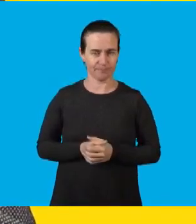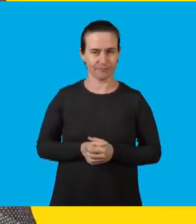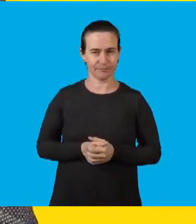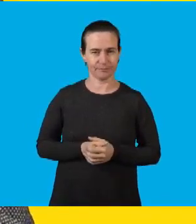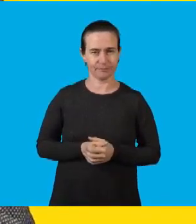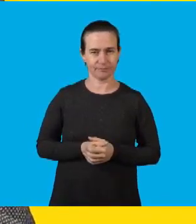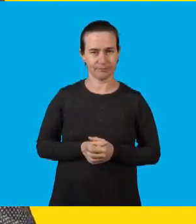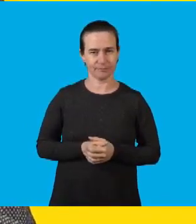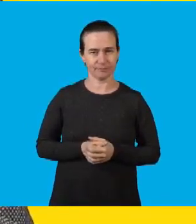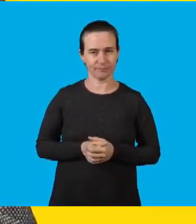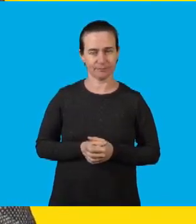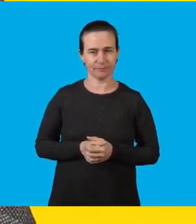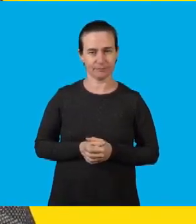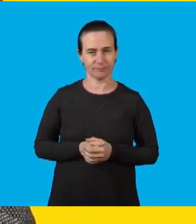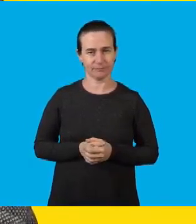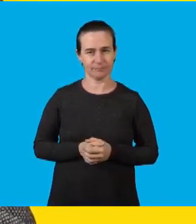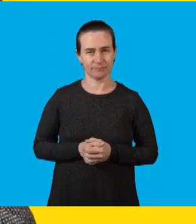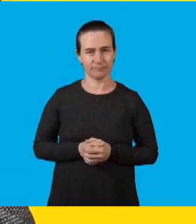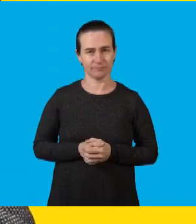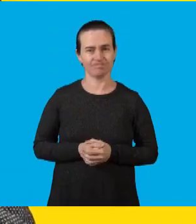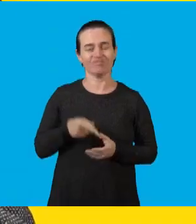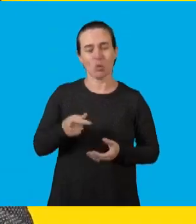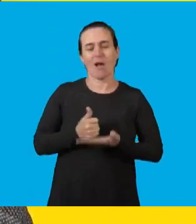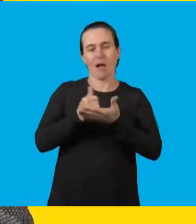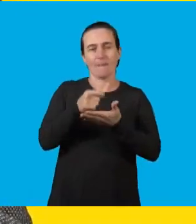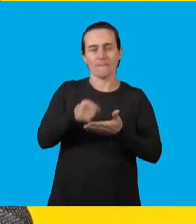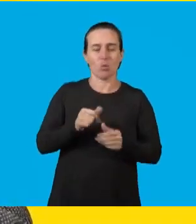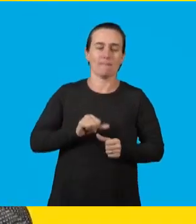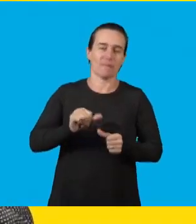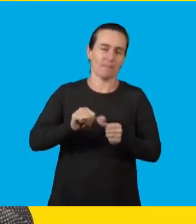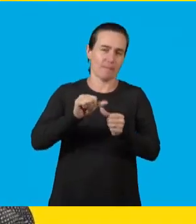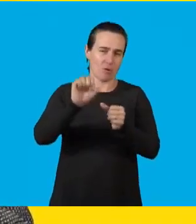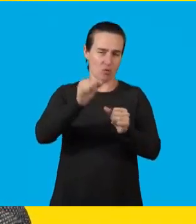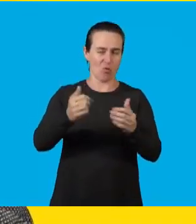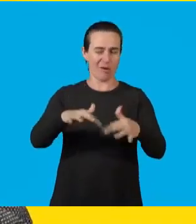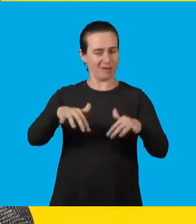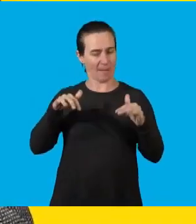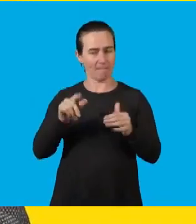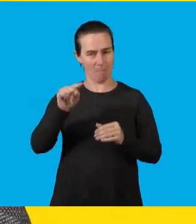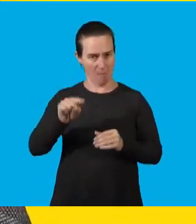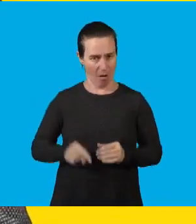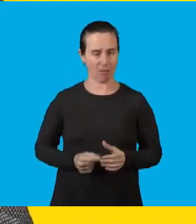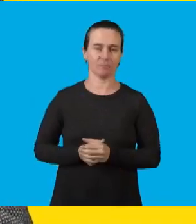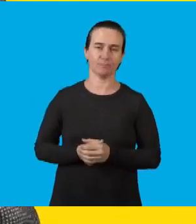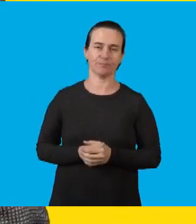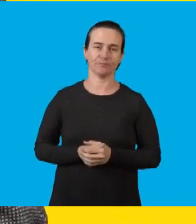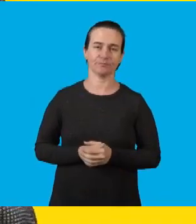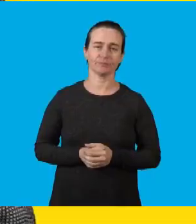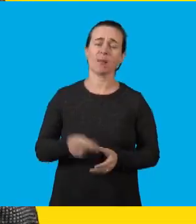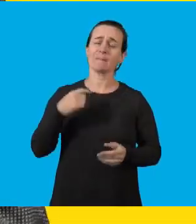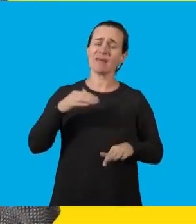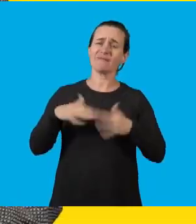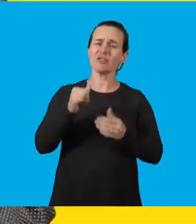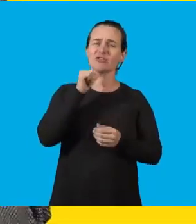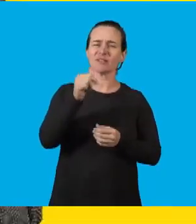beginning of our history revision lessons to help you improve your results. Remember, when we started, I told